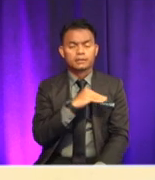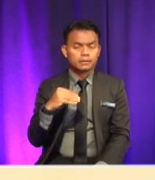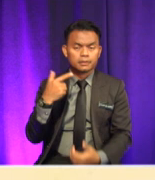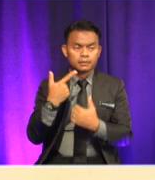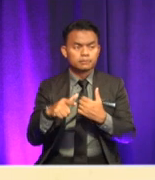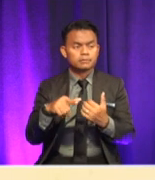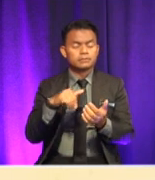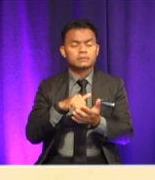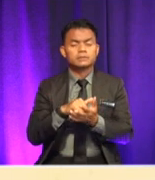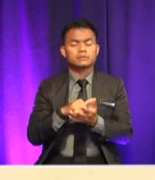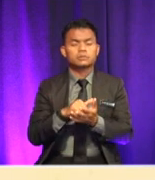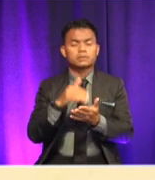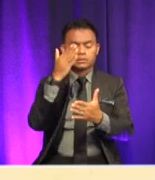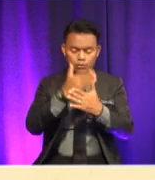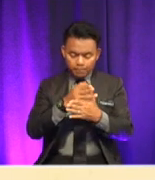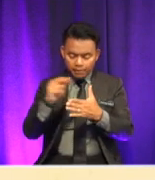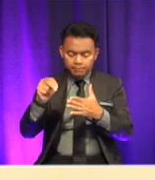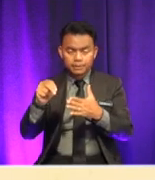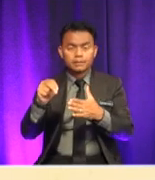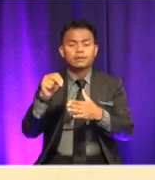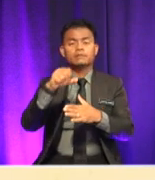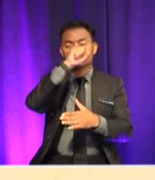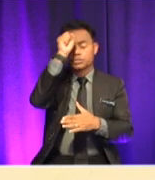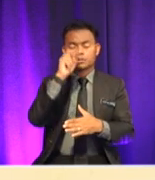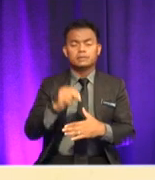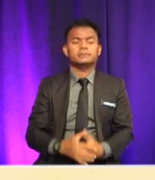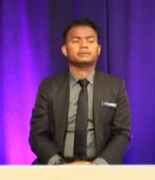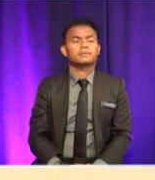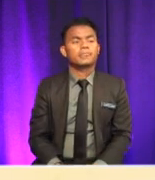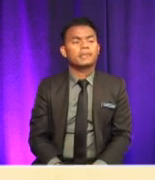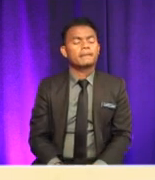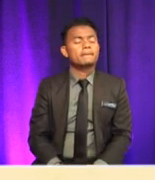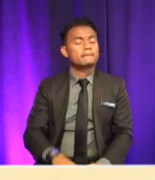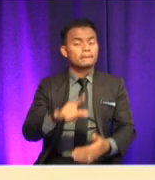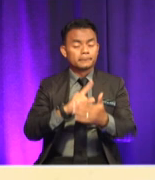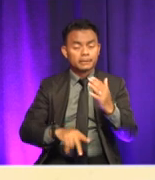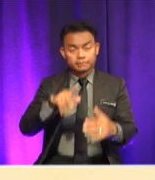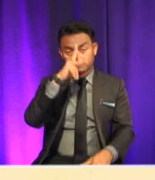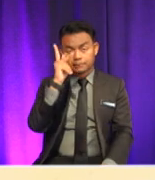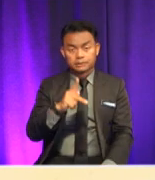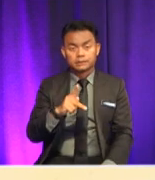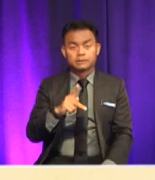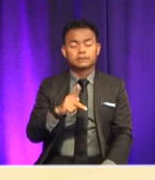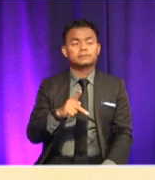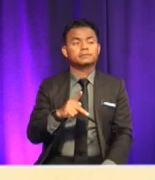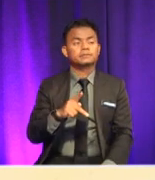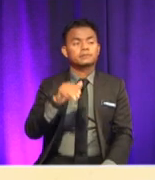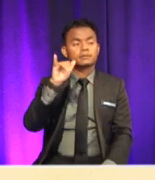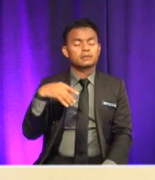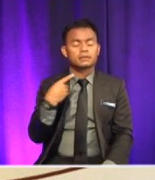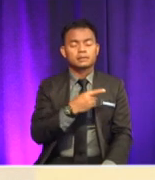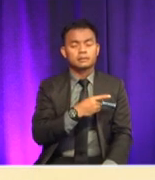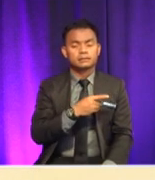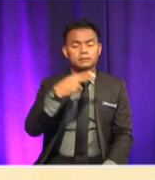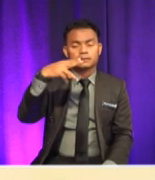by bombardment of questions again and again. What is the accusation? That she is a hawk,